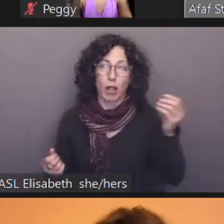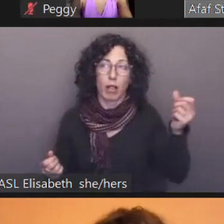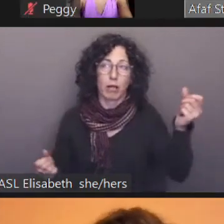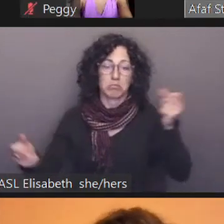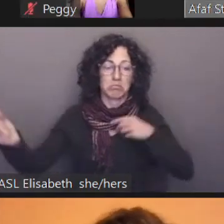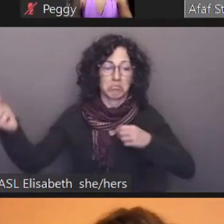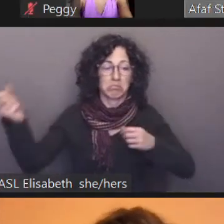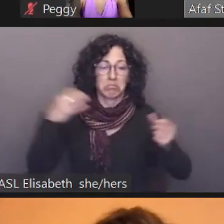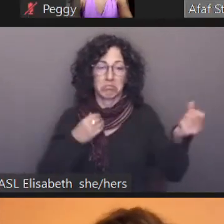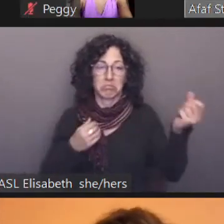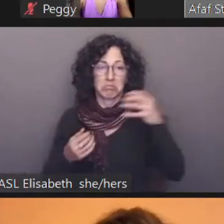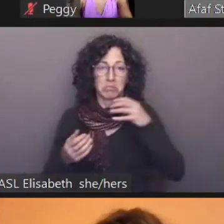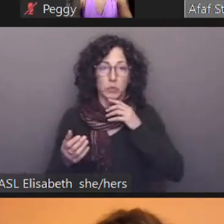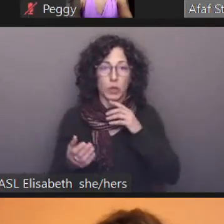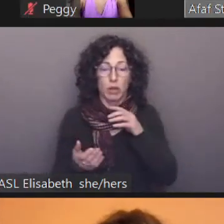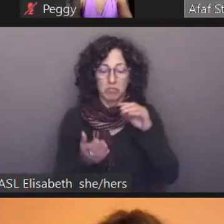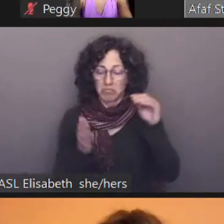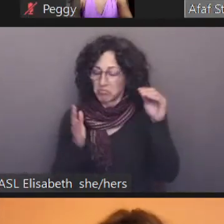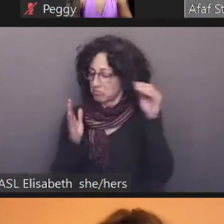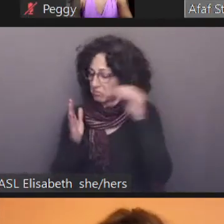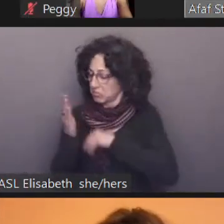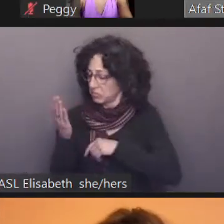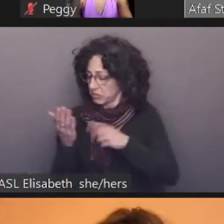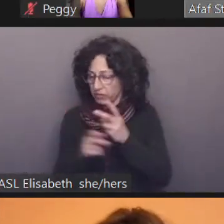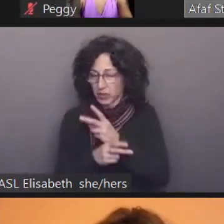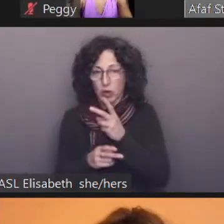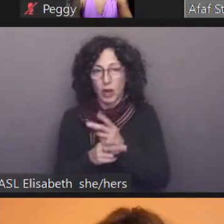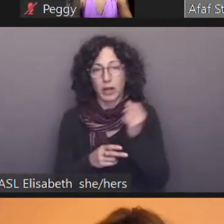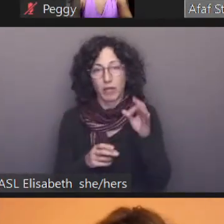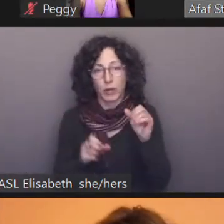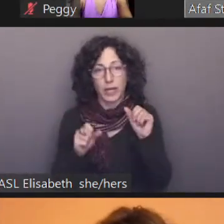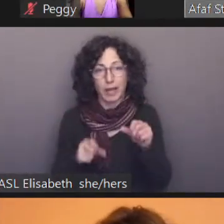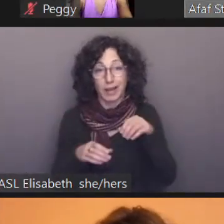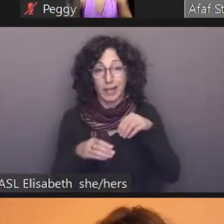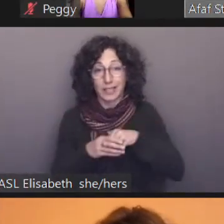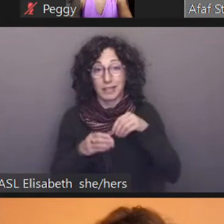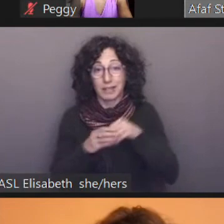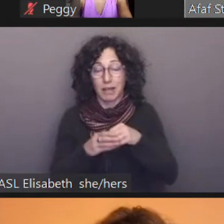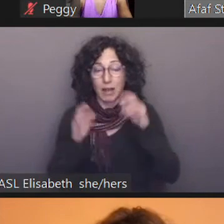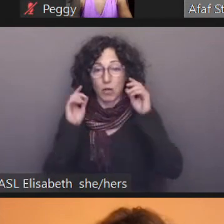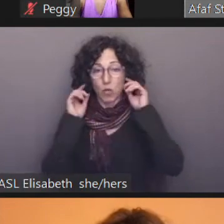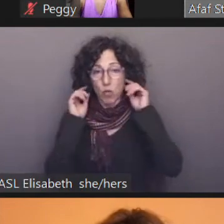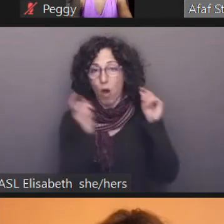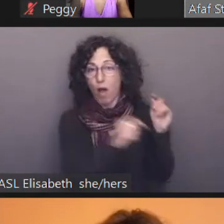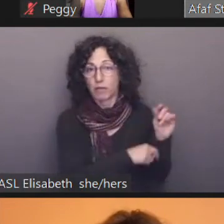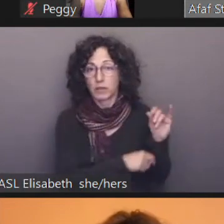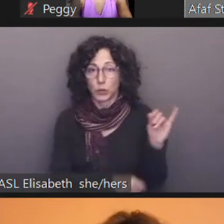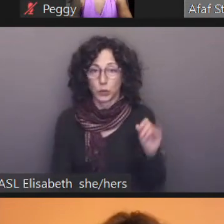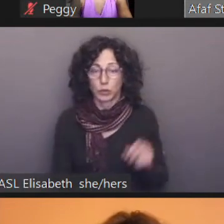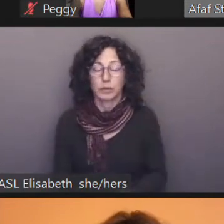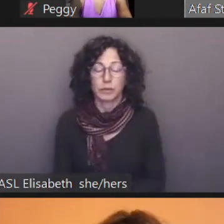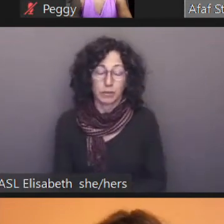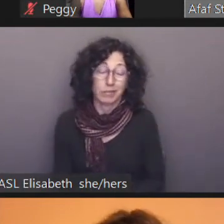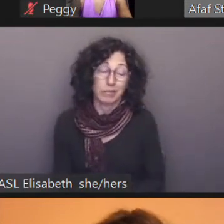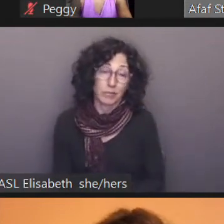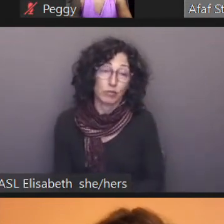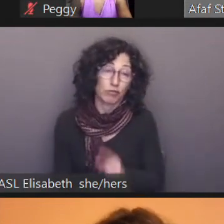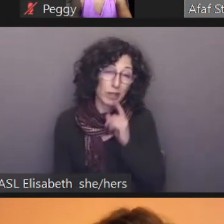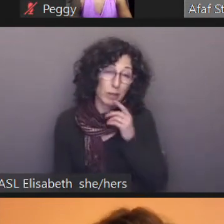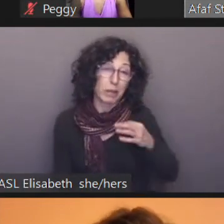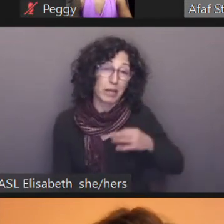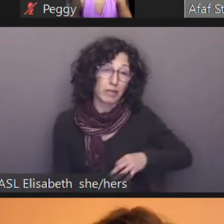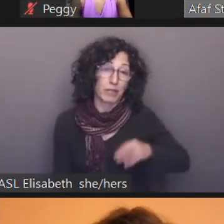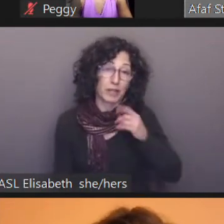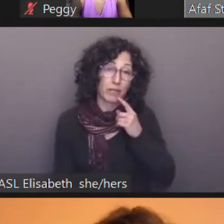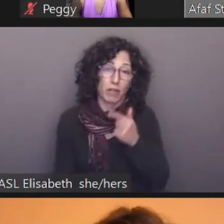what situations we might remove masks indoors as well. So there is a real advantage to being